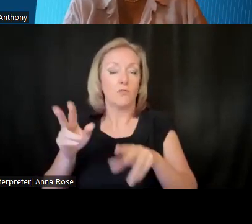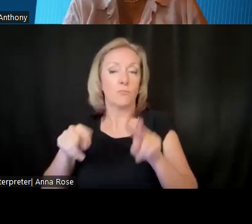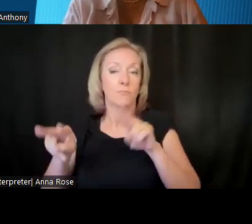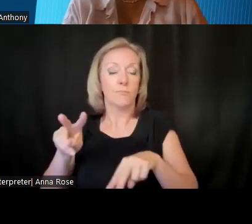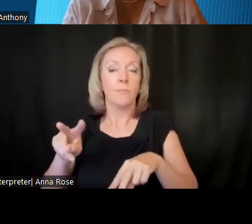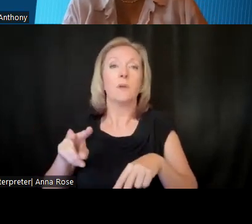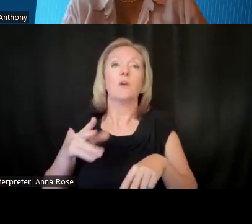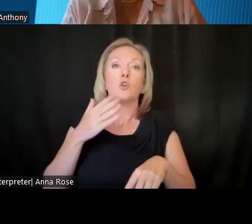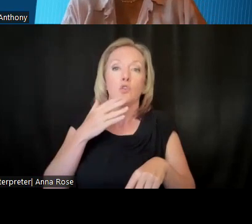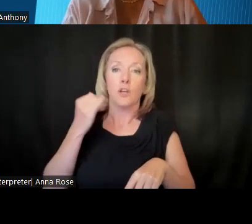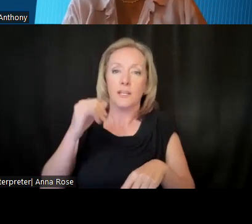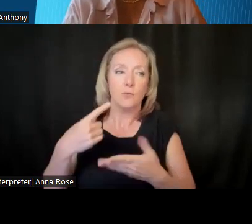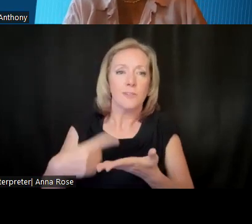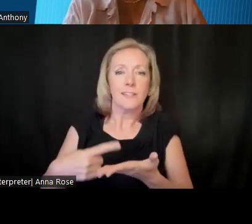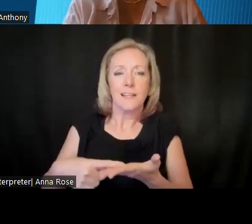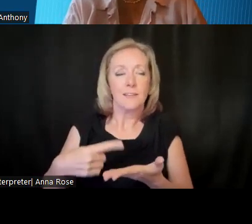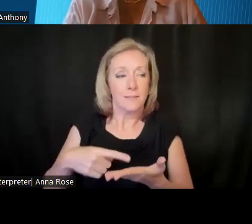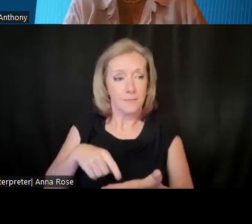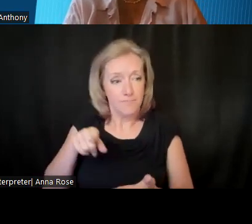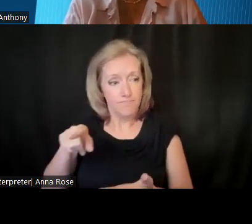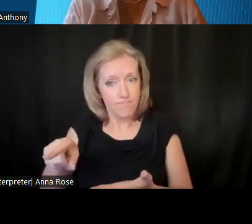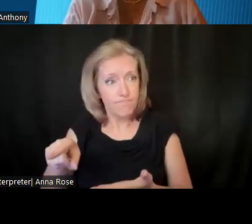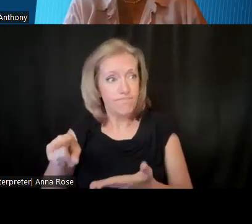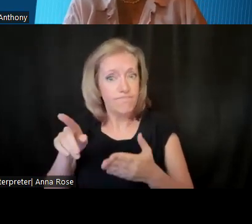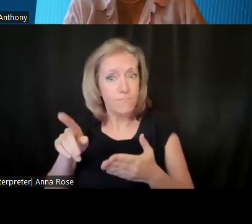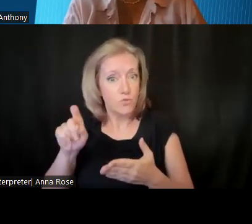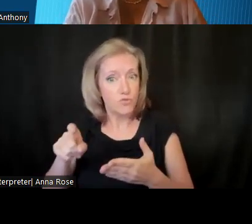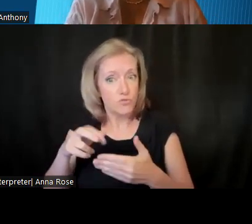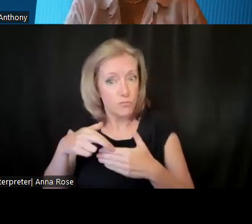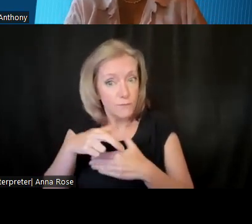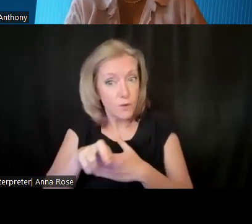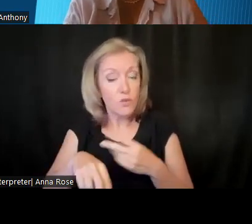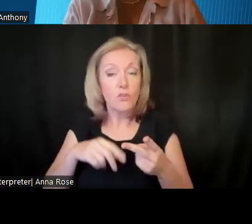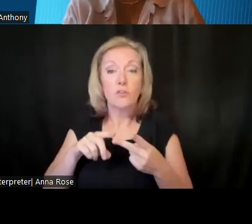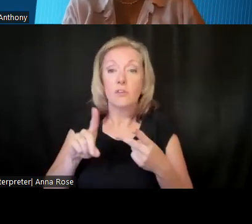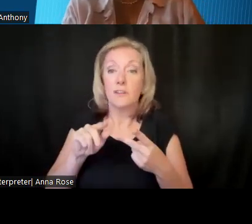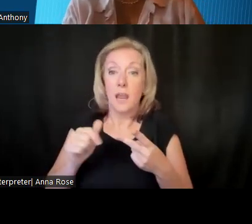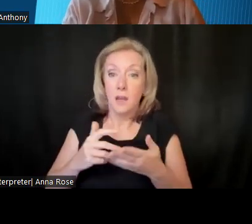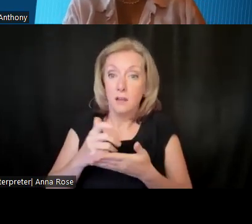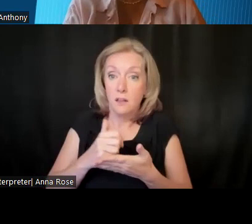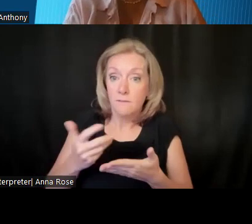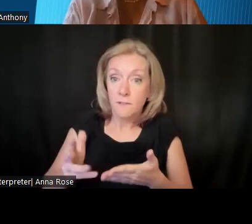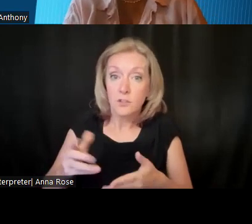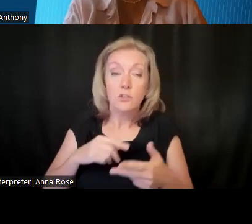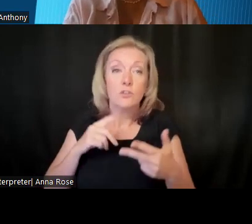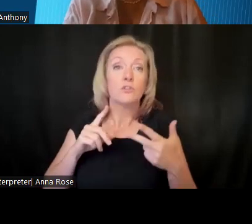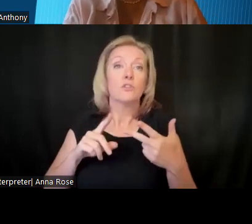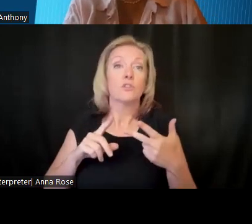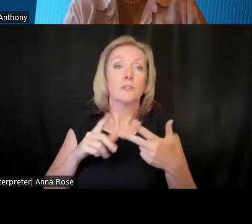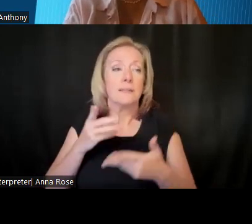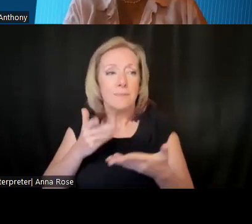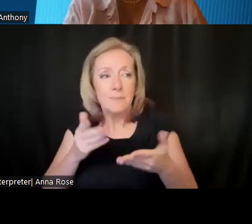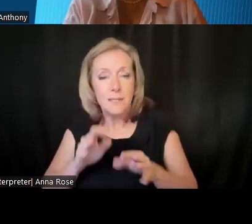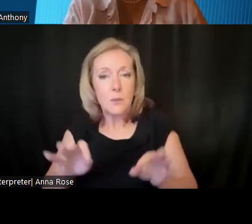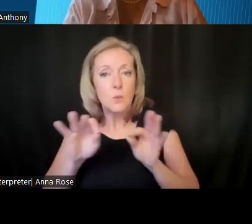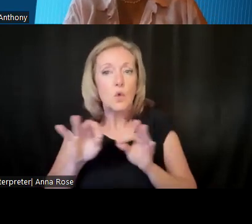say, what do we think about this? Is this grounds for a next step? What data have we collected to say, maybe we really